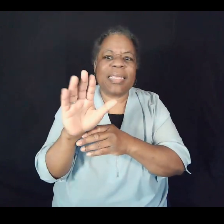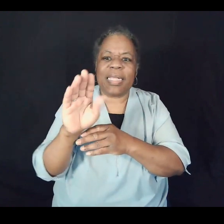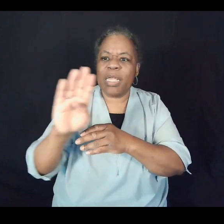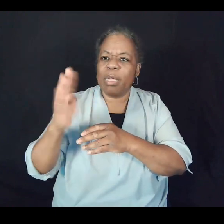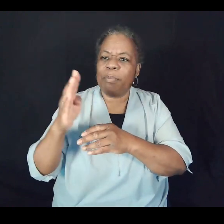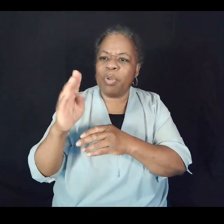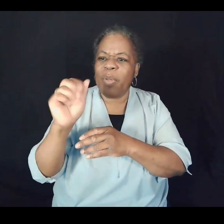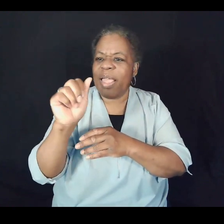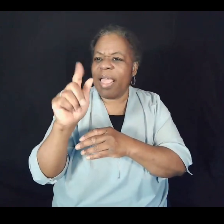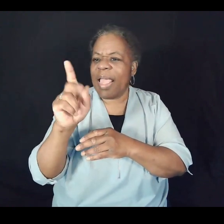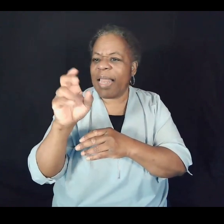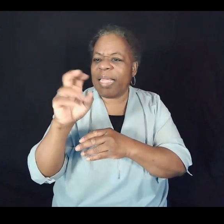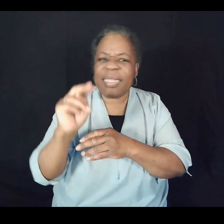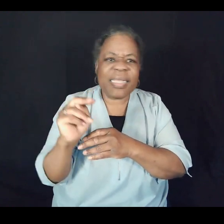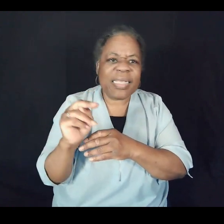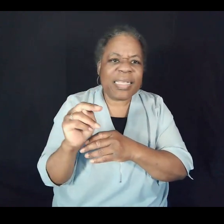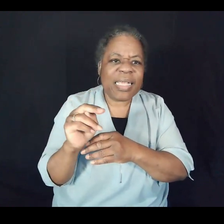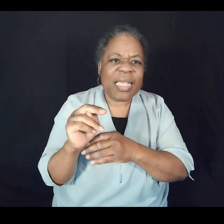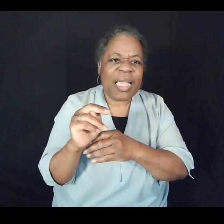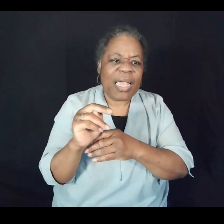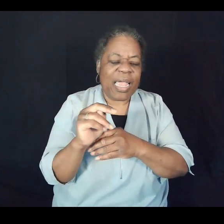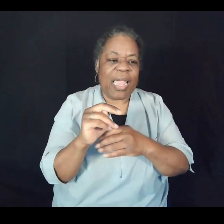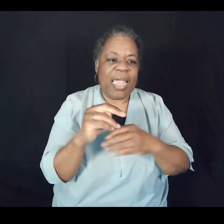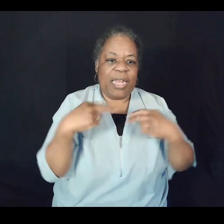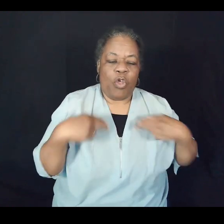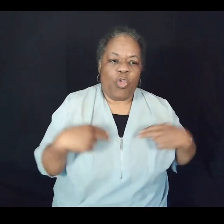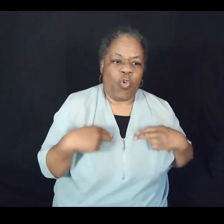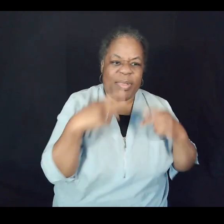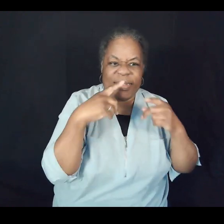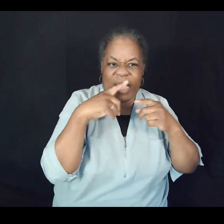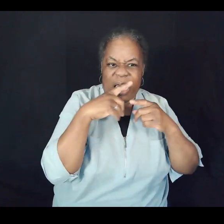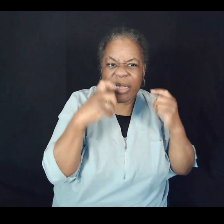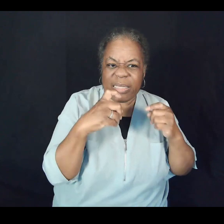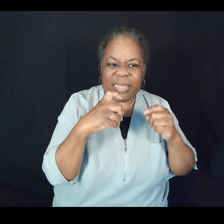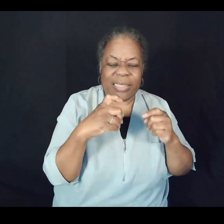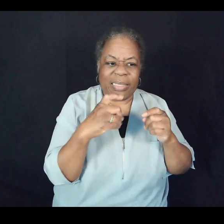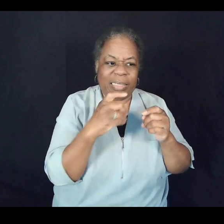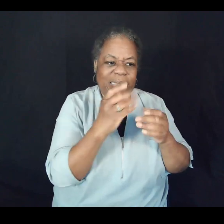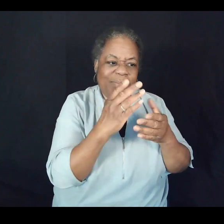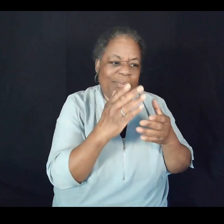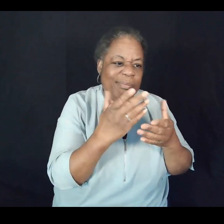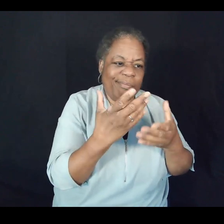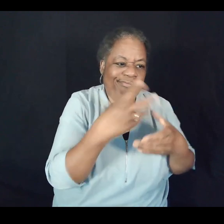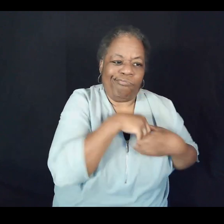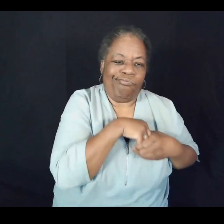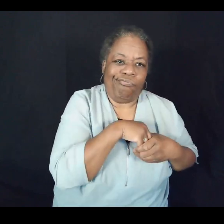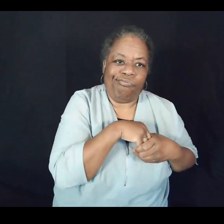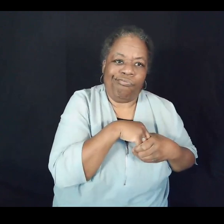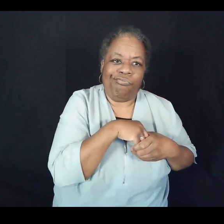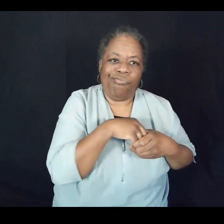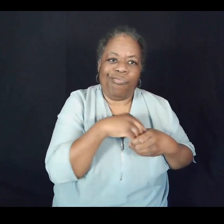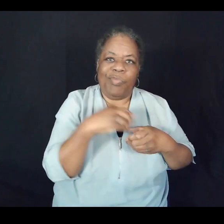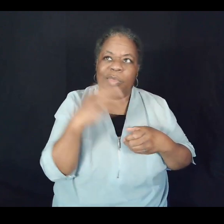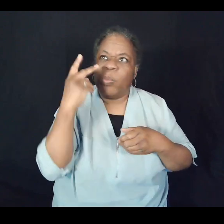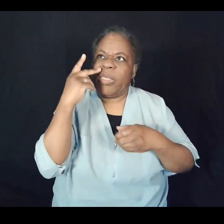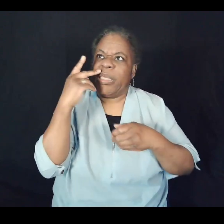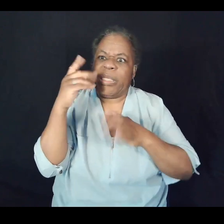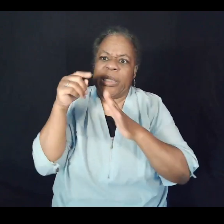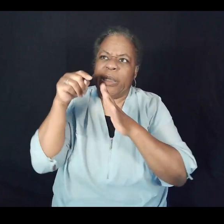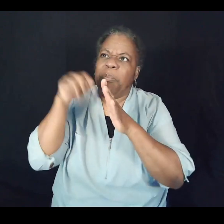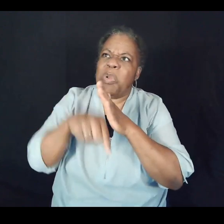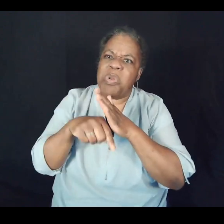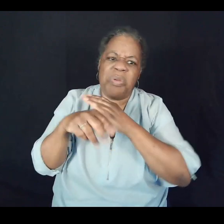humanity's ugly side, we may see the sins of colonization and exploitation and murder and outright